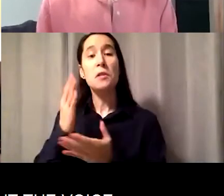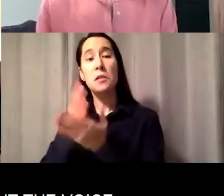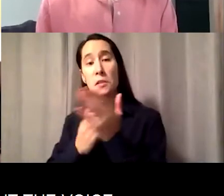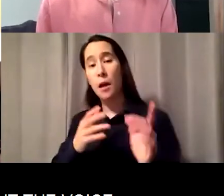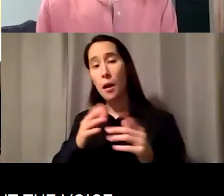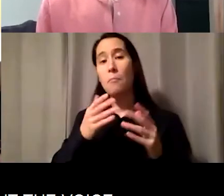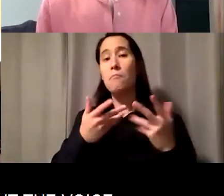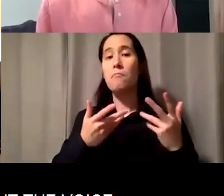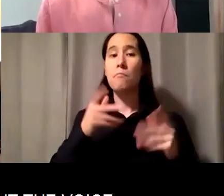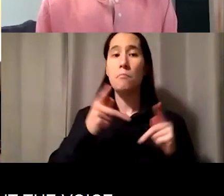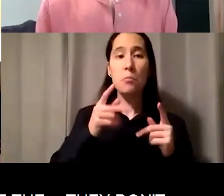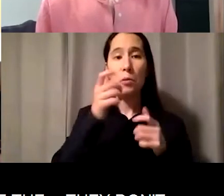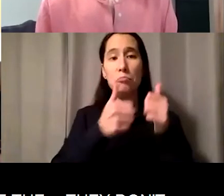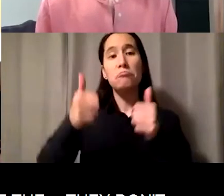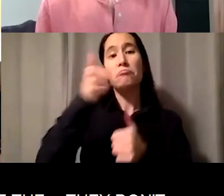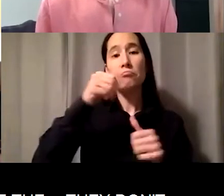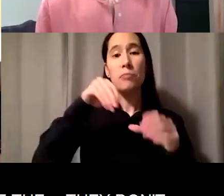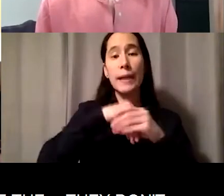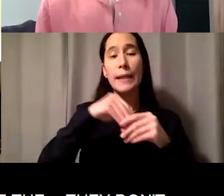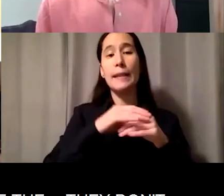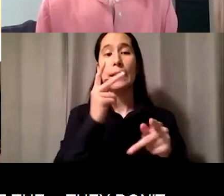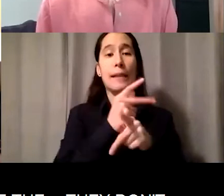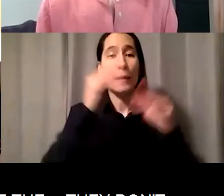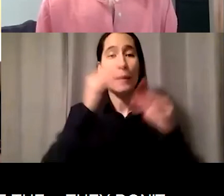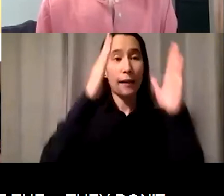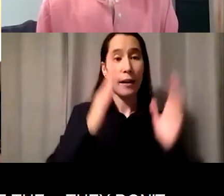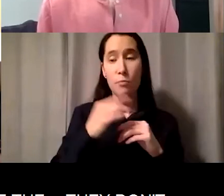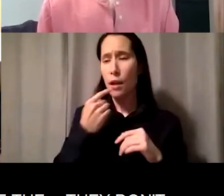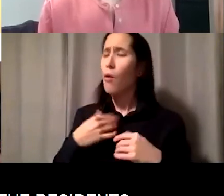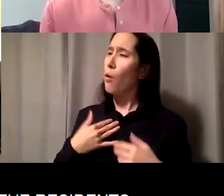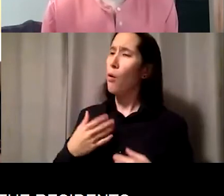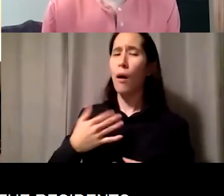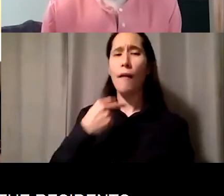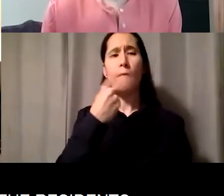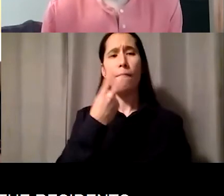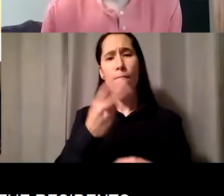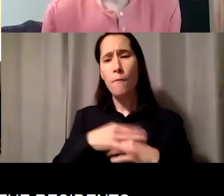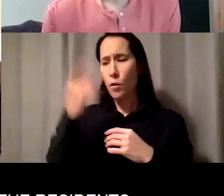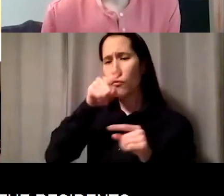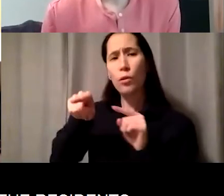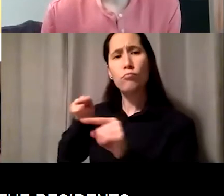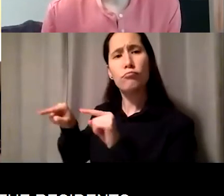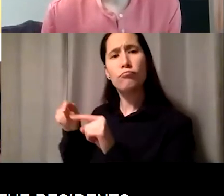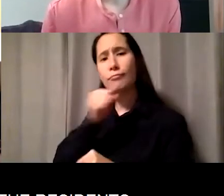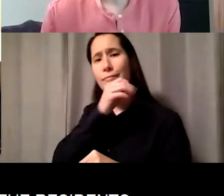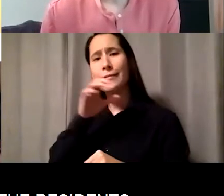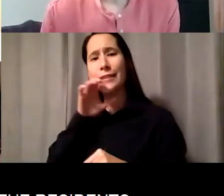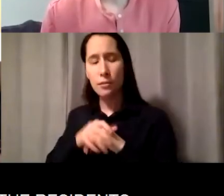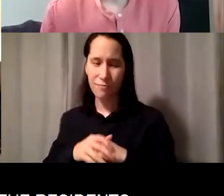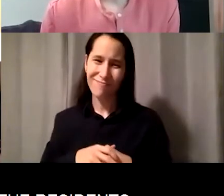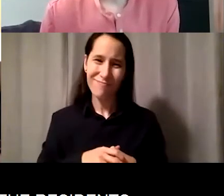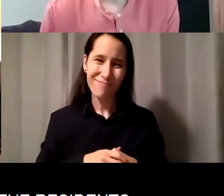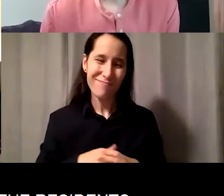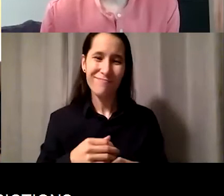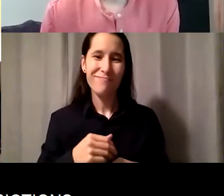the operators, they're the unions of the, they don't. The voice is the family members and the residents. And I